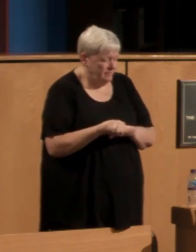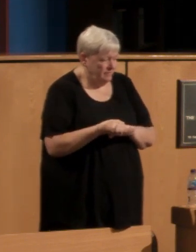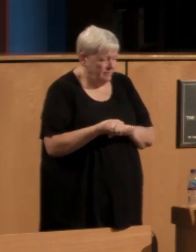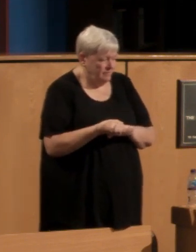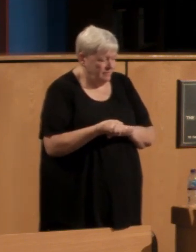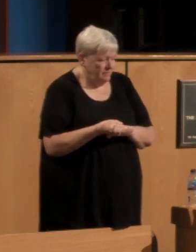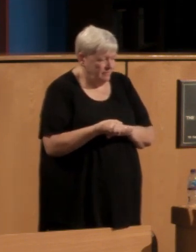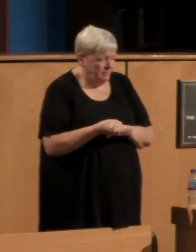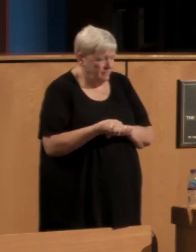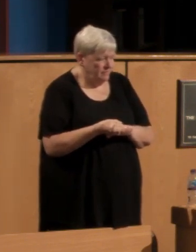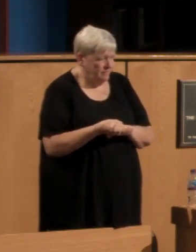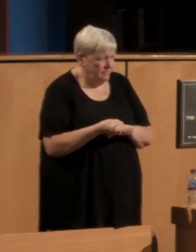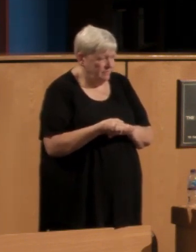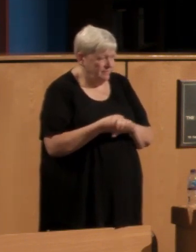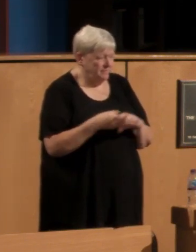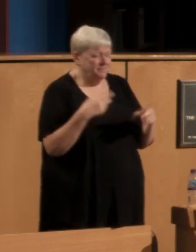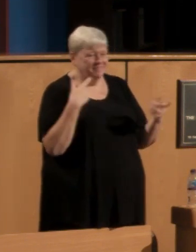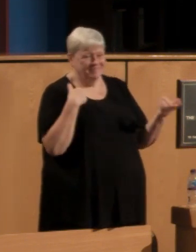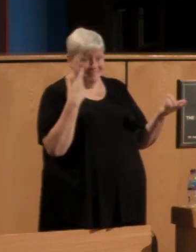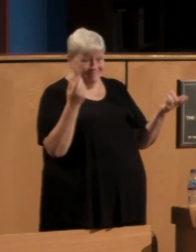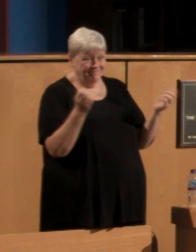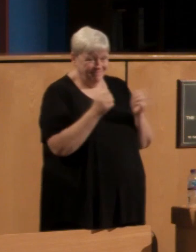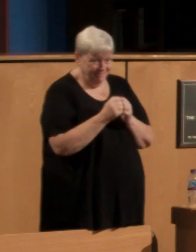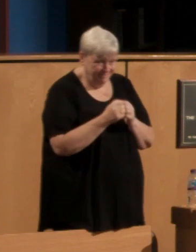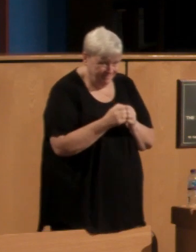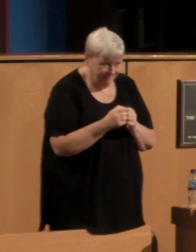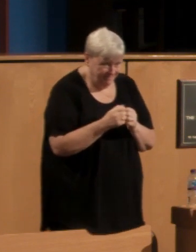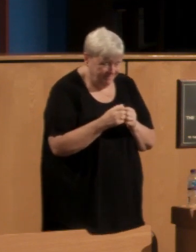I think you nailed it. I don't have anything to add to that.